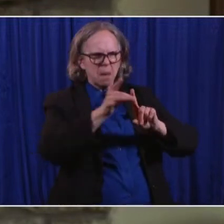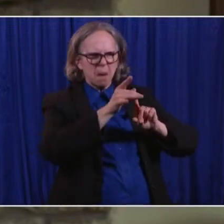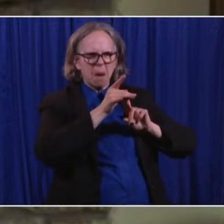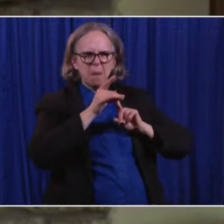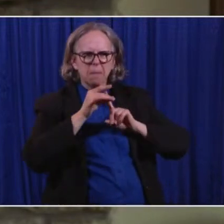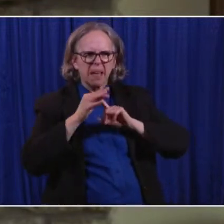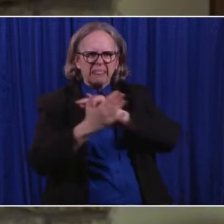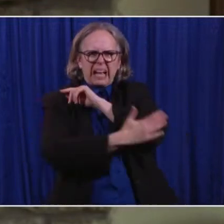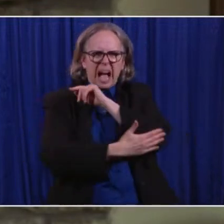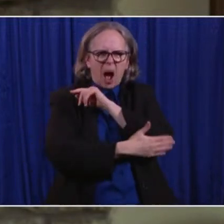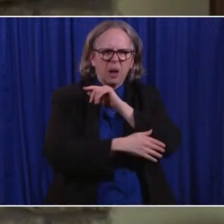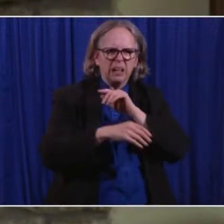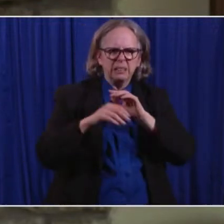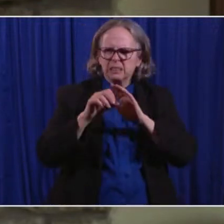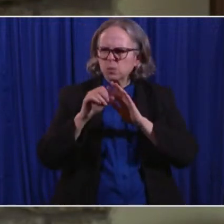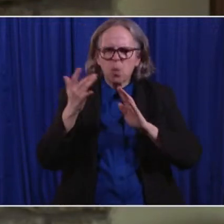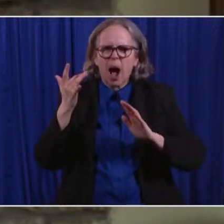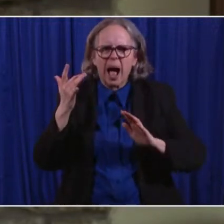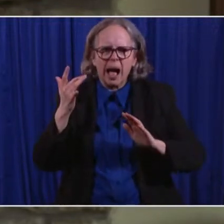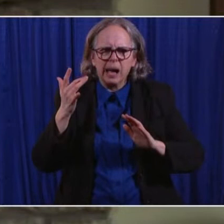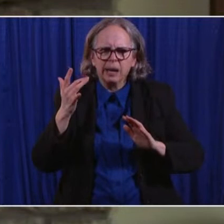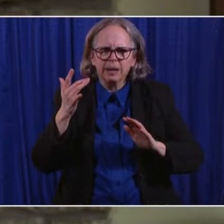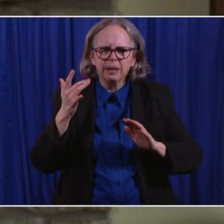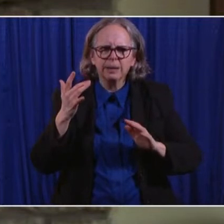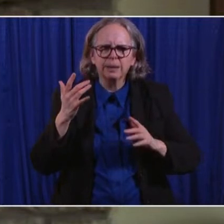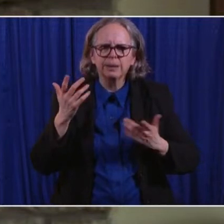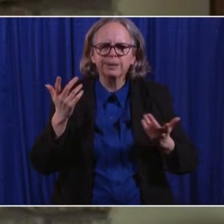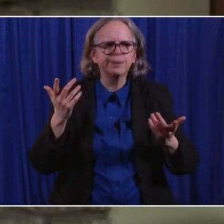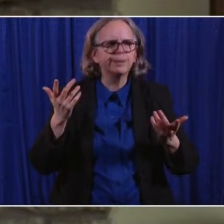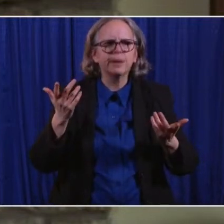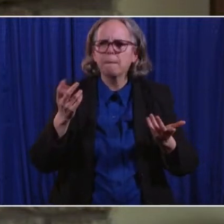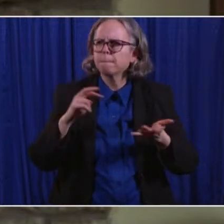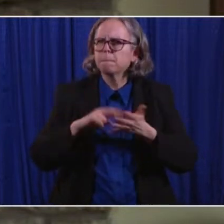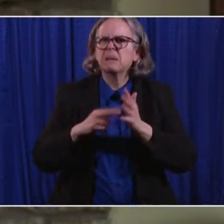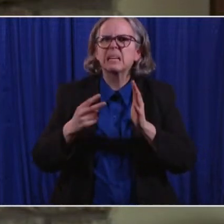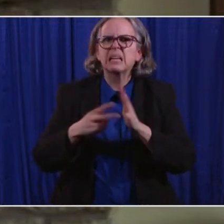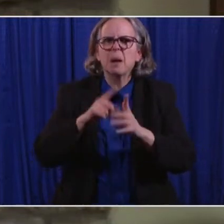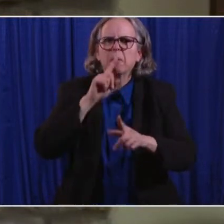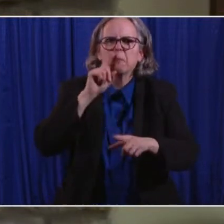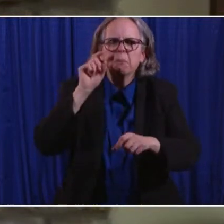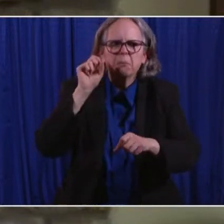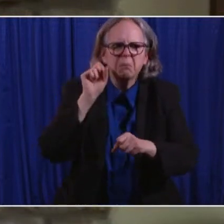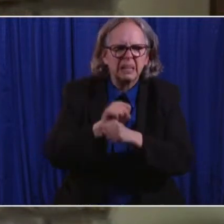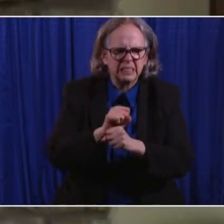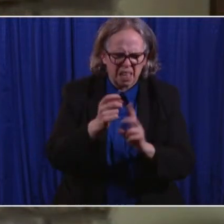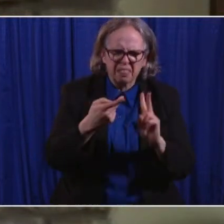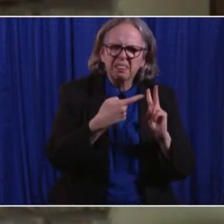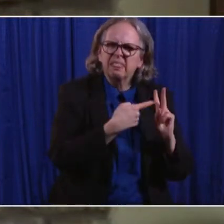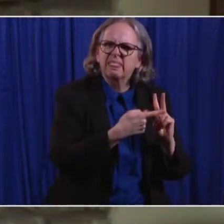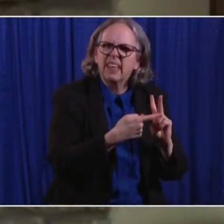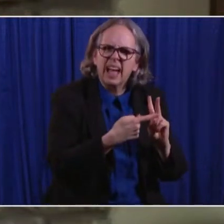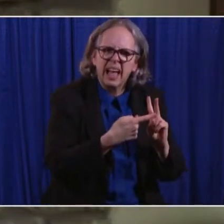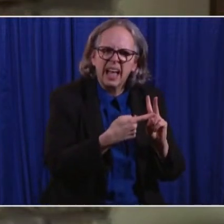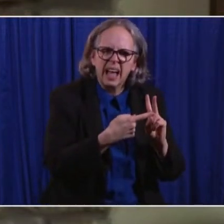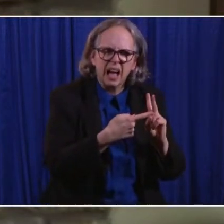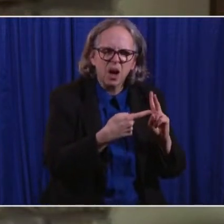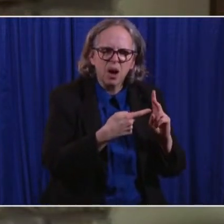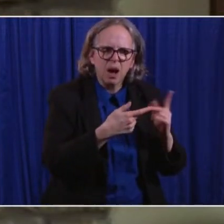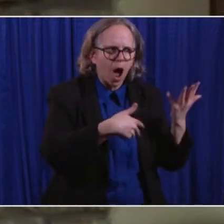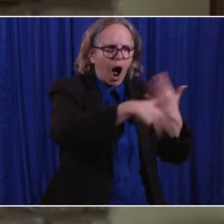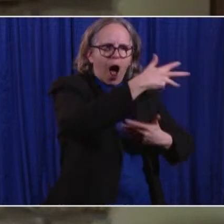able to prove that that they had come in contact with somebody who had been medically